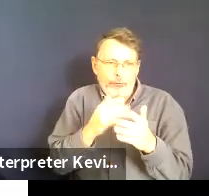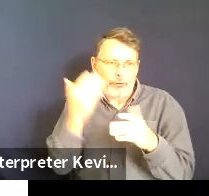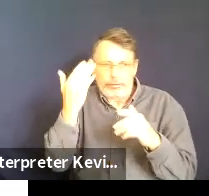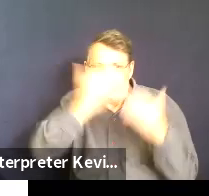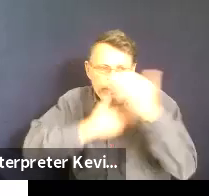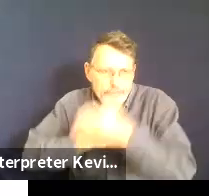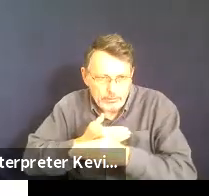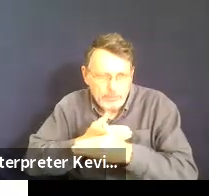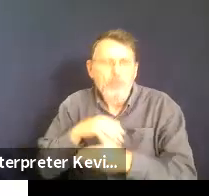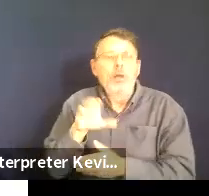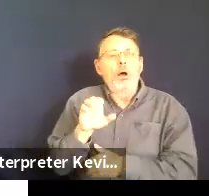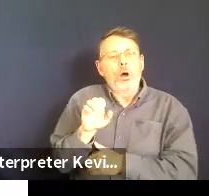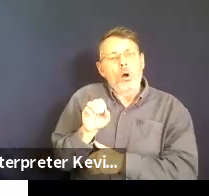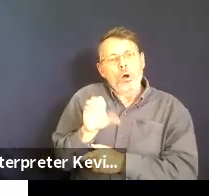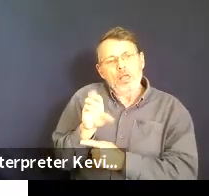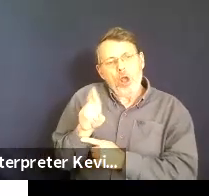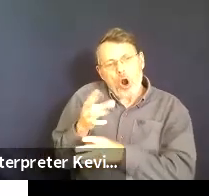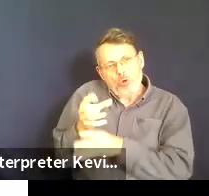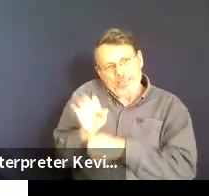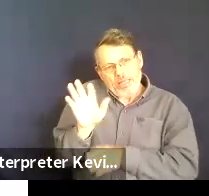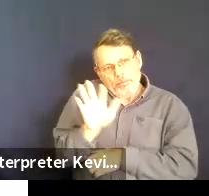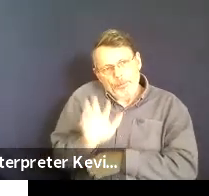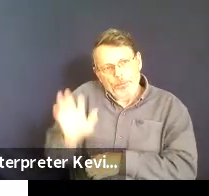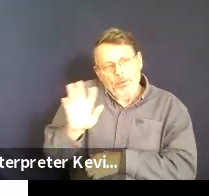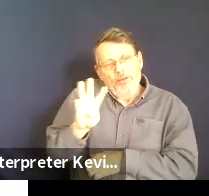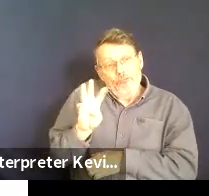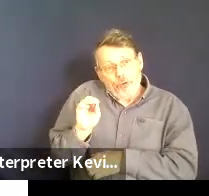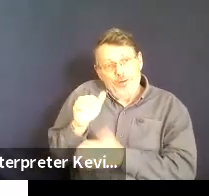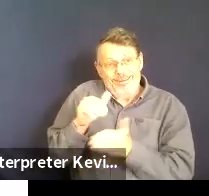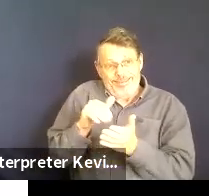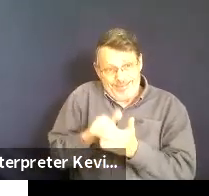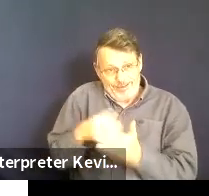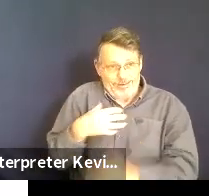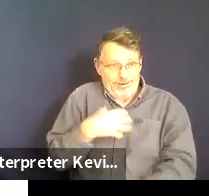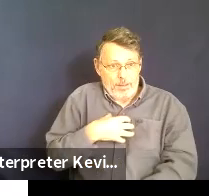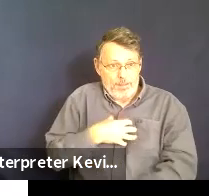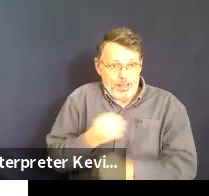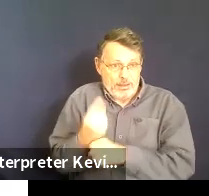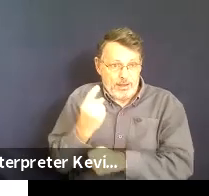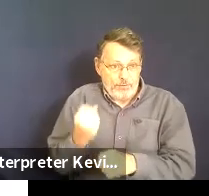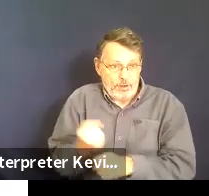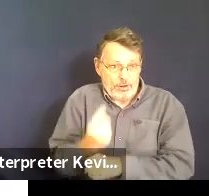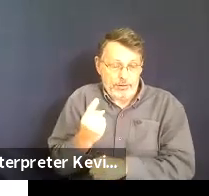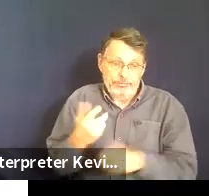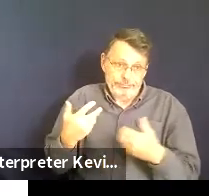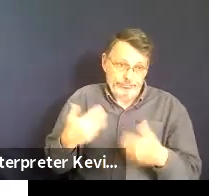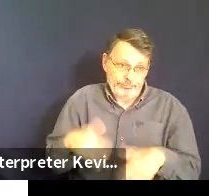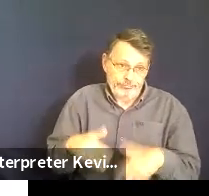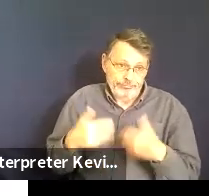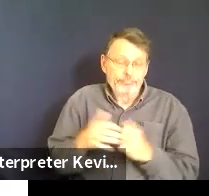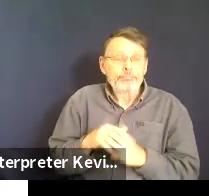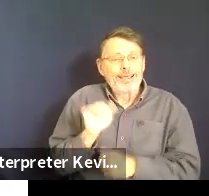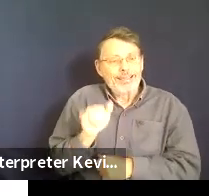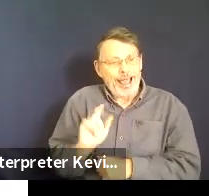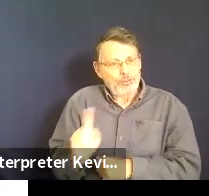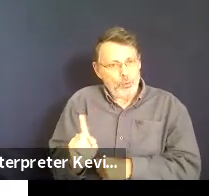OCR receives approximately 40,000 complaints per year. So that is